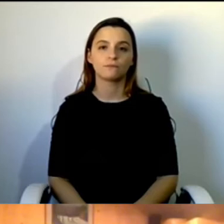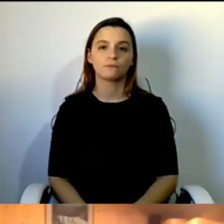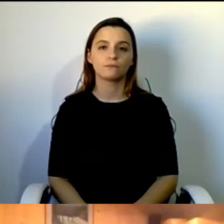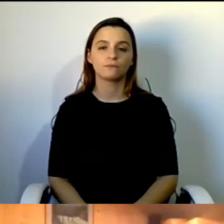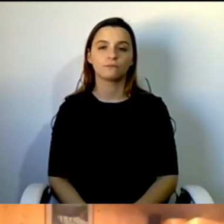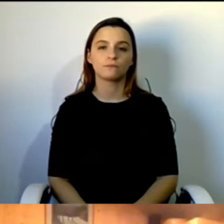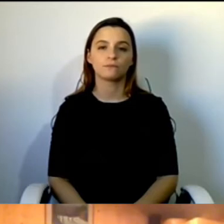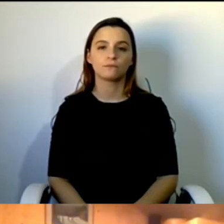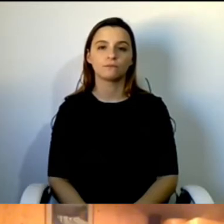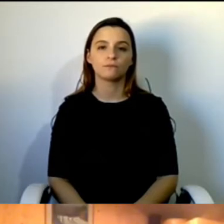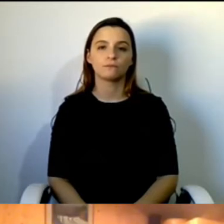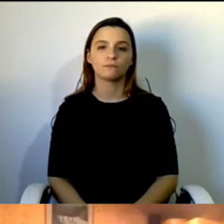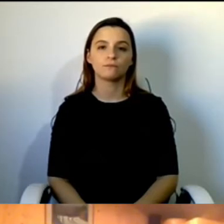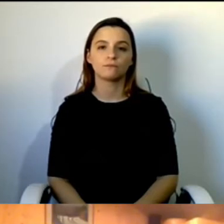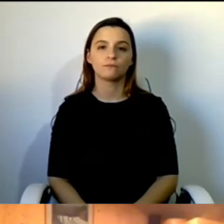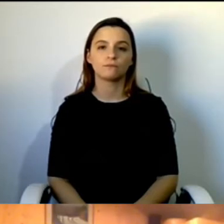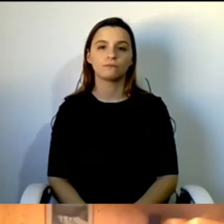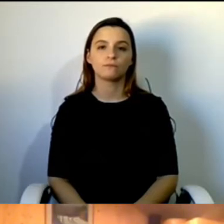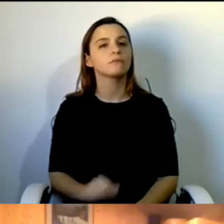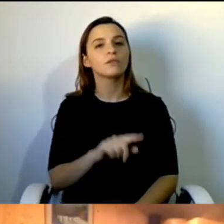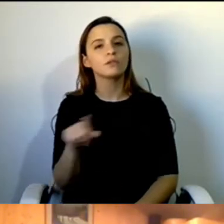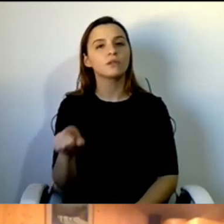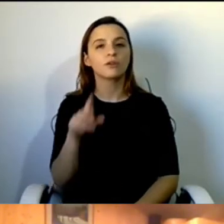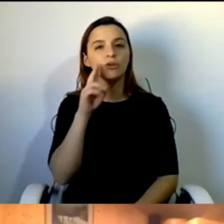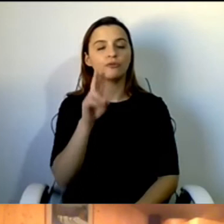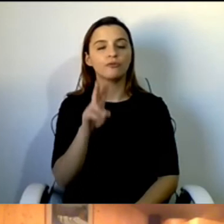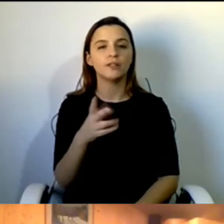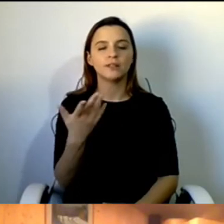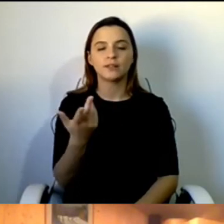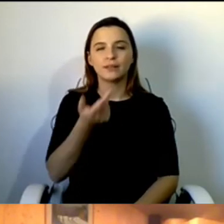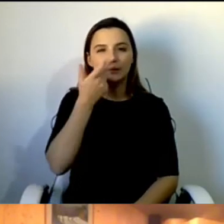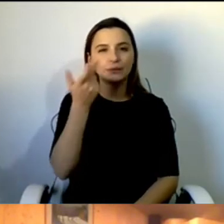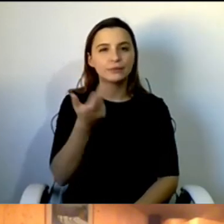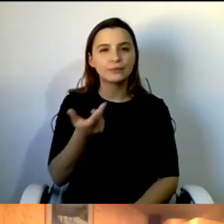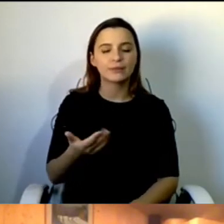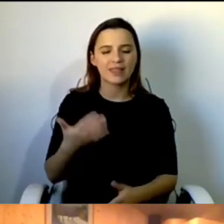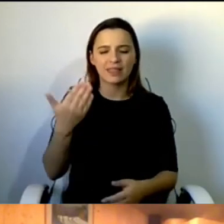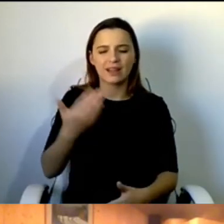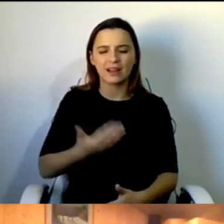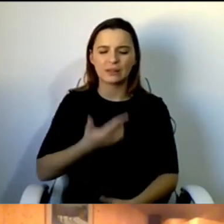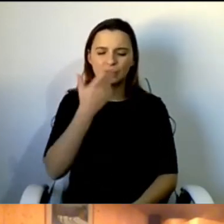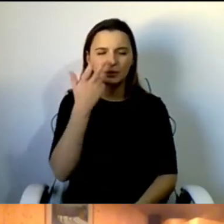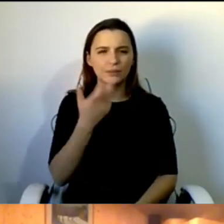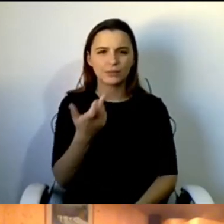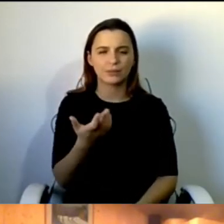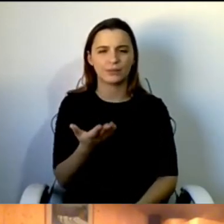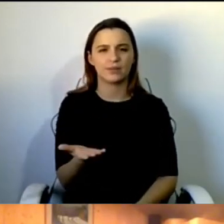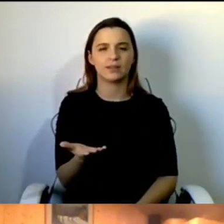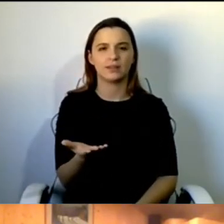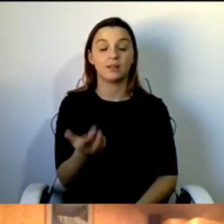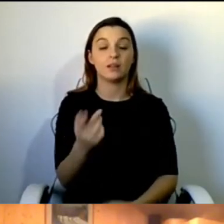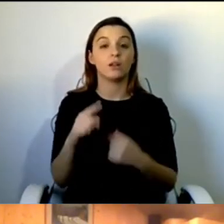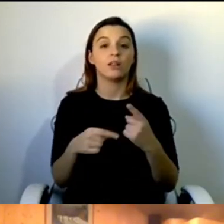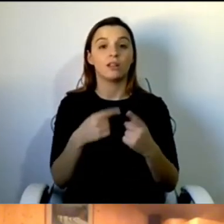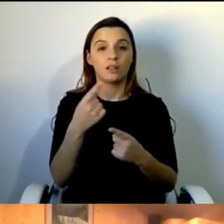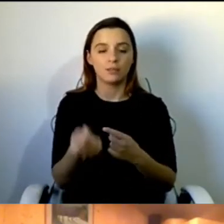the right is. And from there on, then still try to kind of, you know, connect and make contracts with